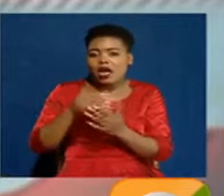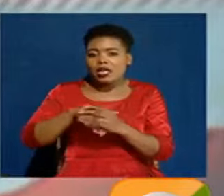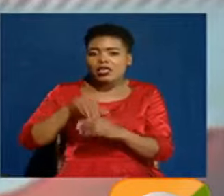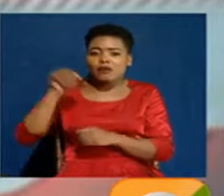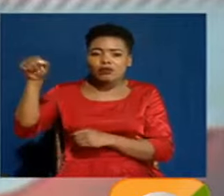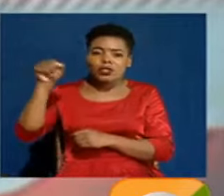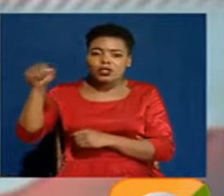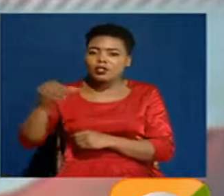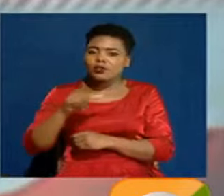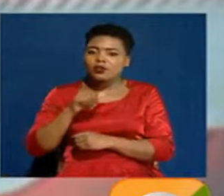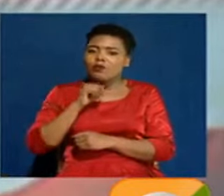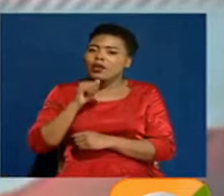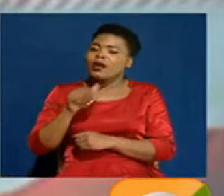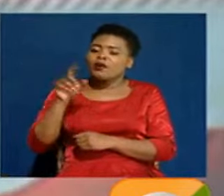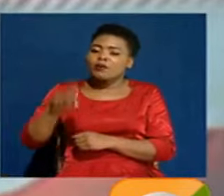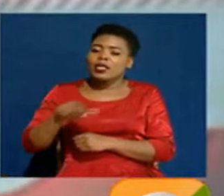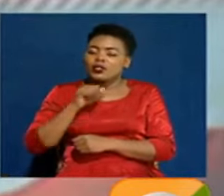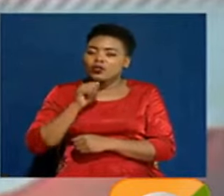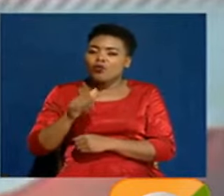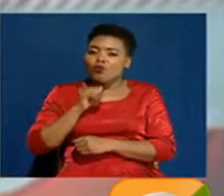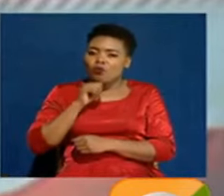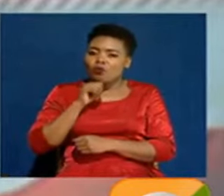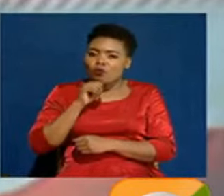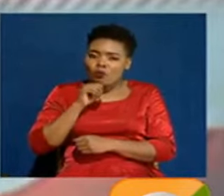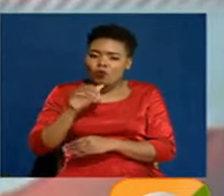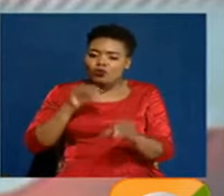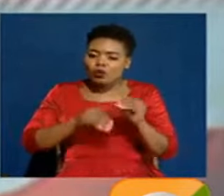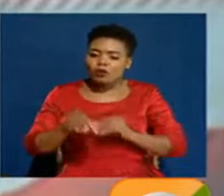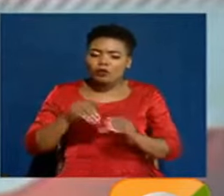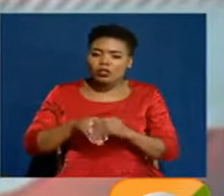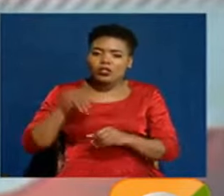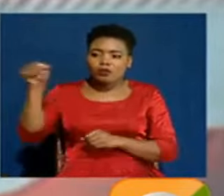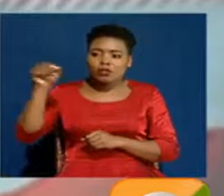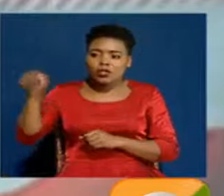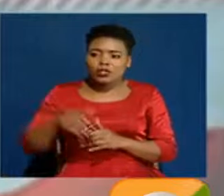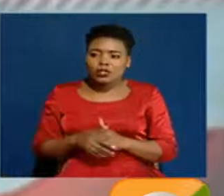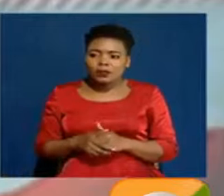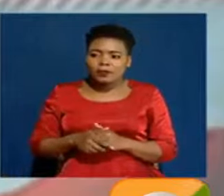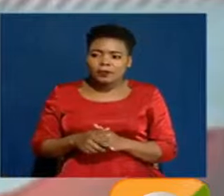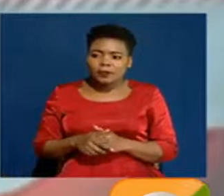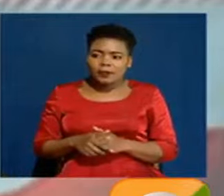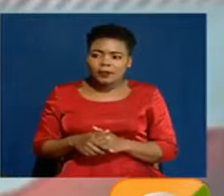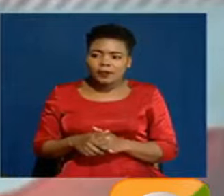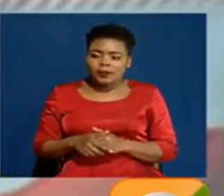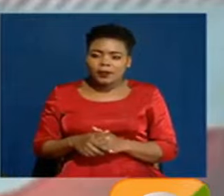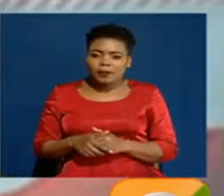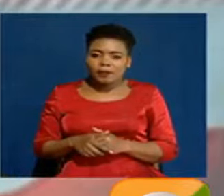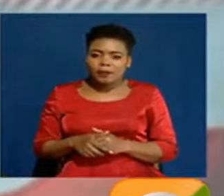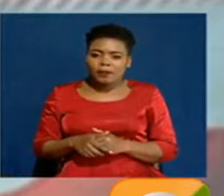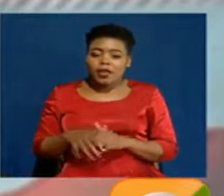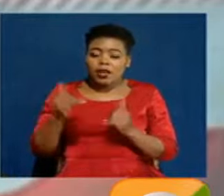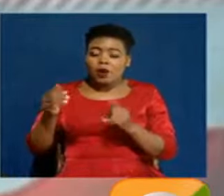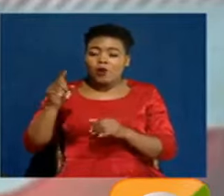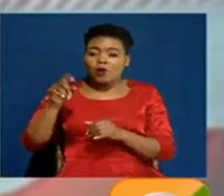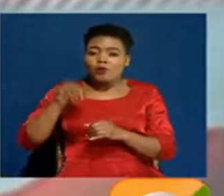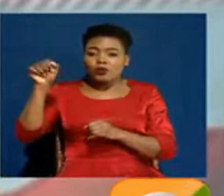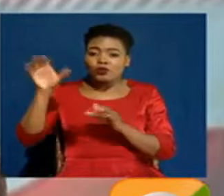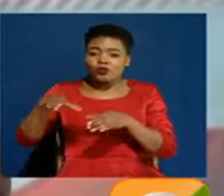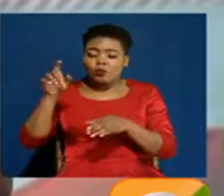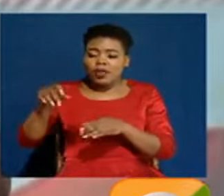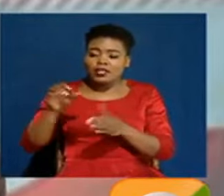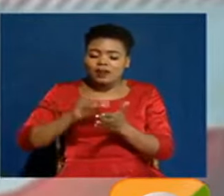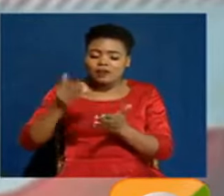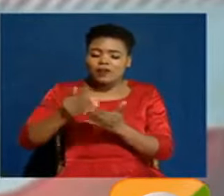you know, our ethno mobilization of politics, enabling the development of political parties. And finally, the issue